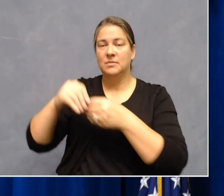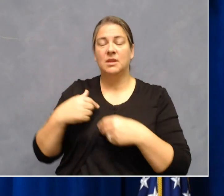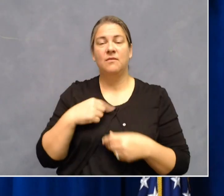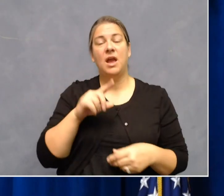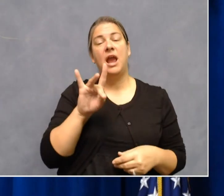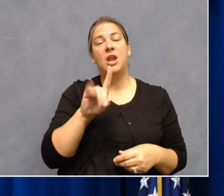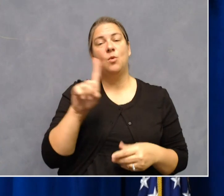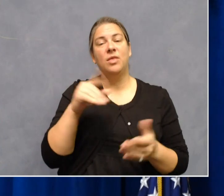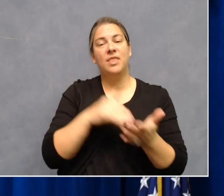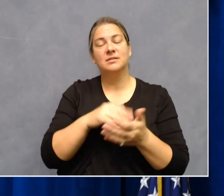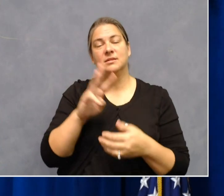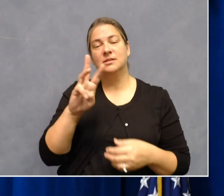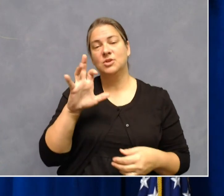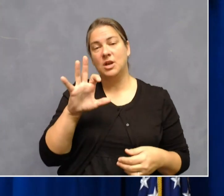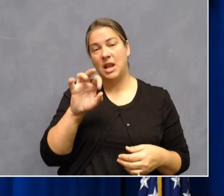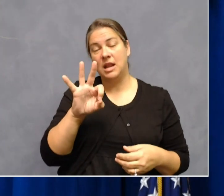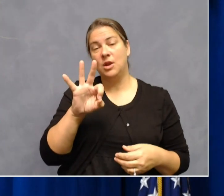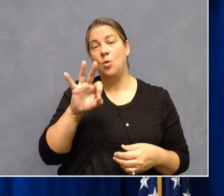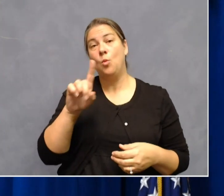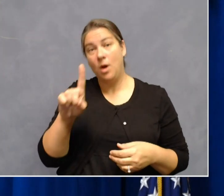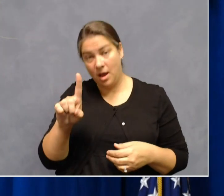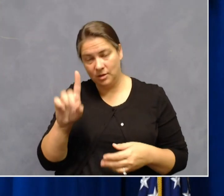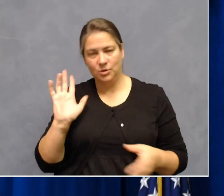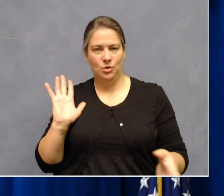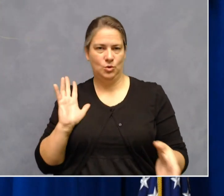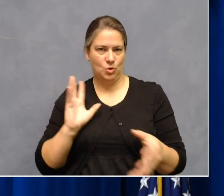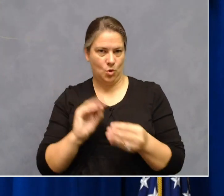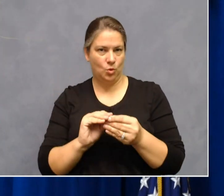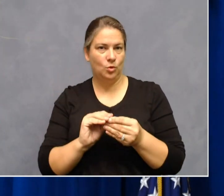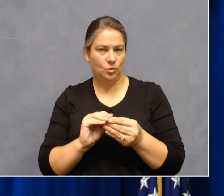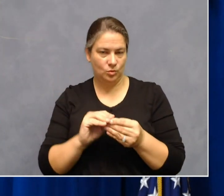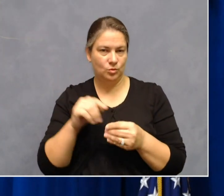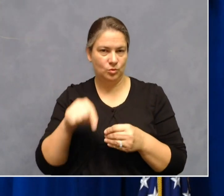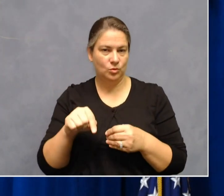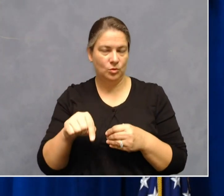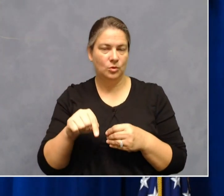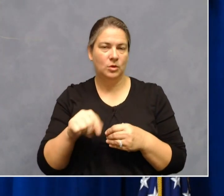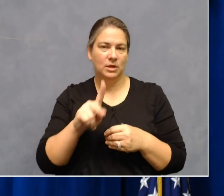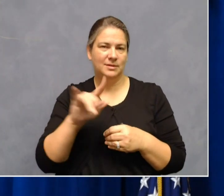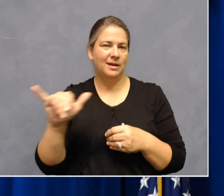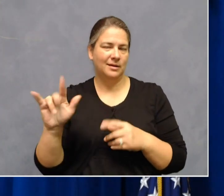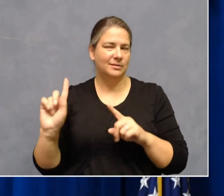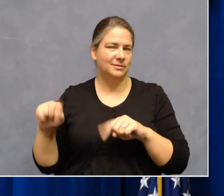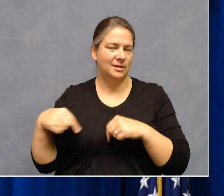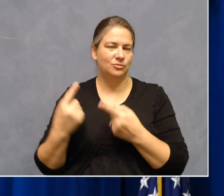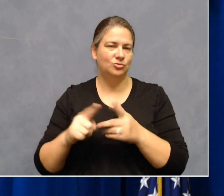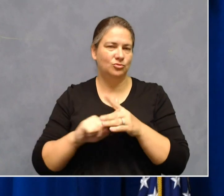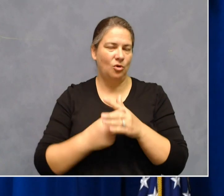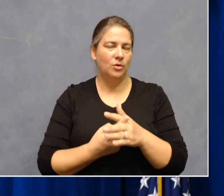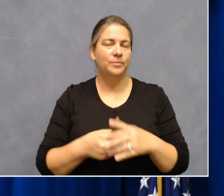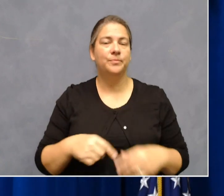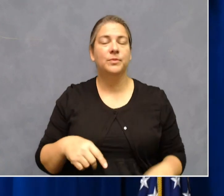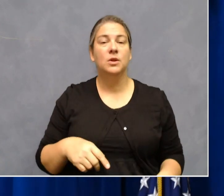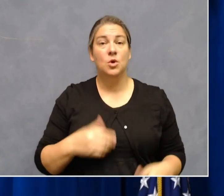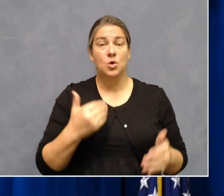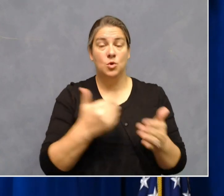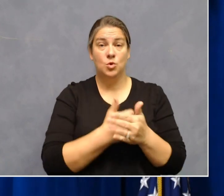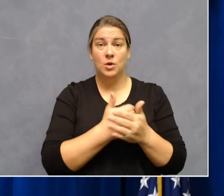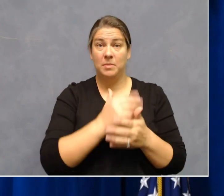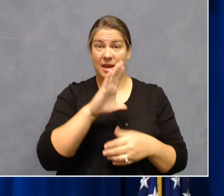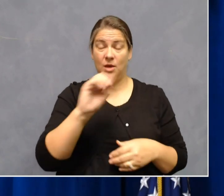81,691 total cases in the Commonwealth since the beginning. New cases by county: